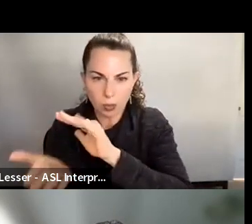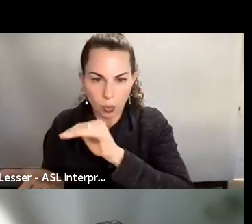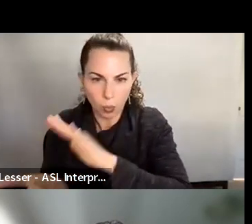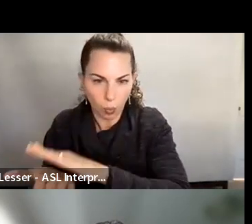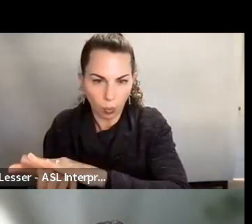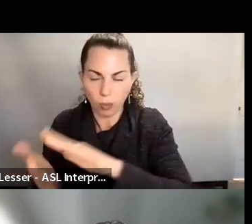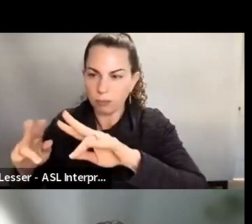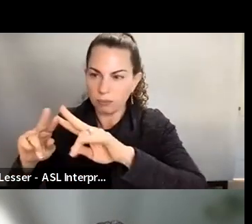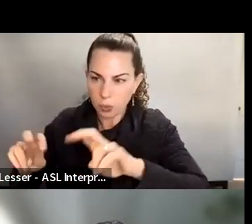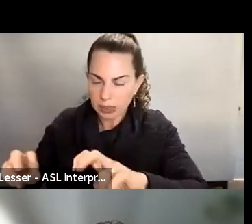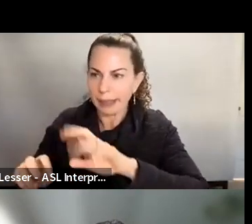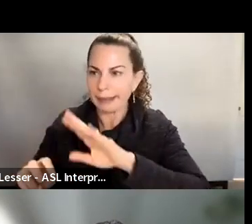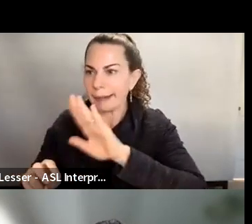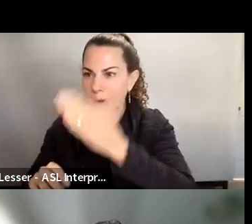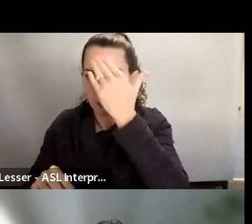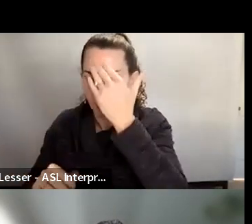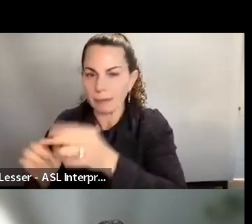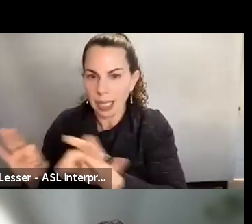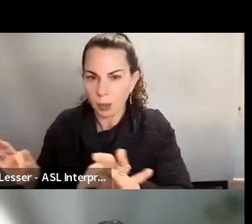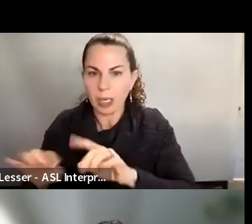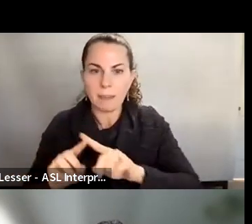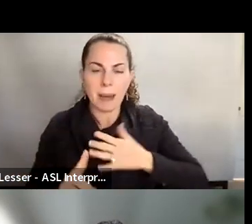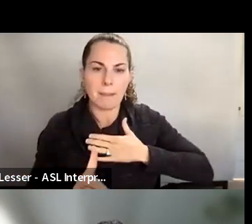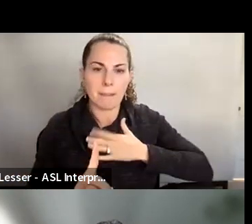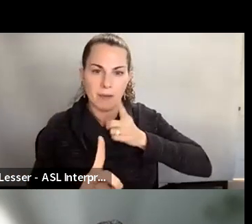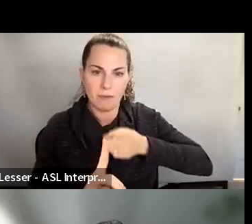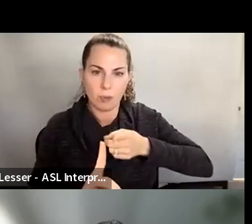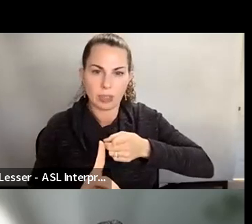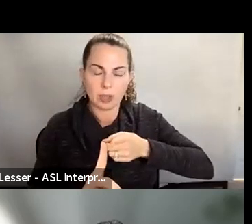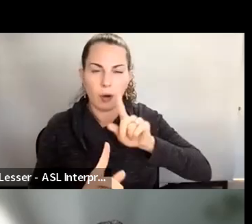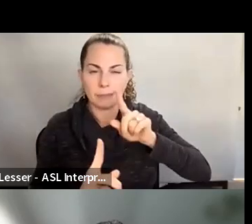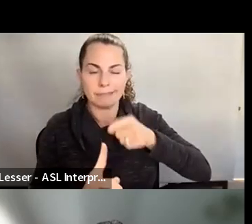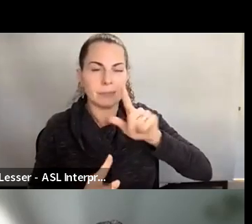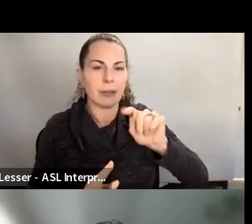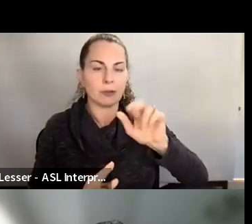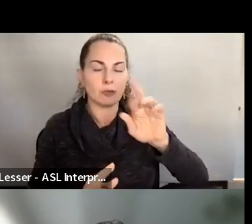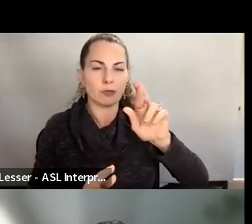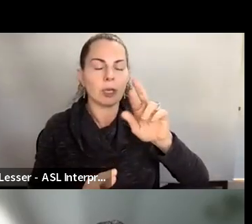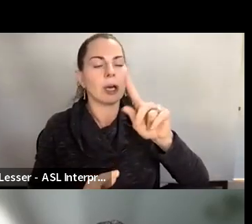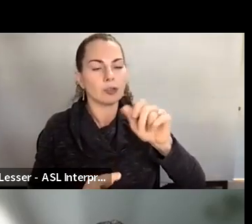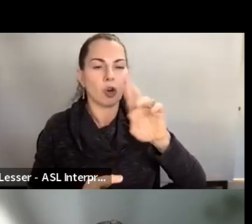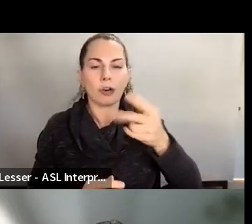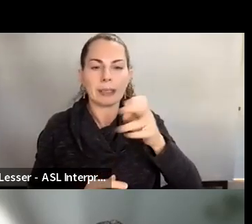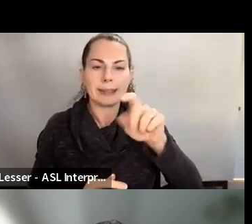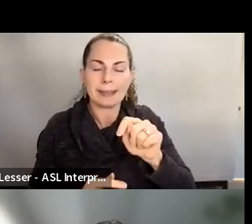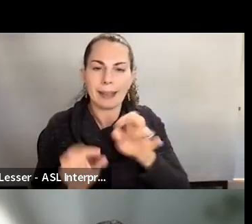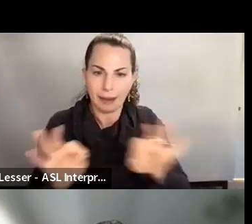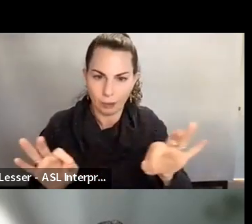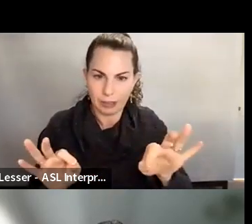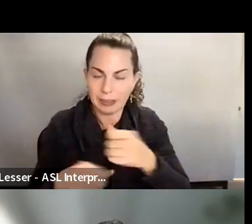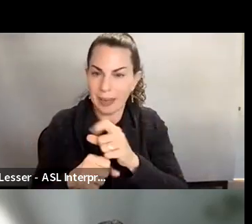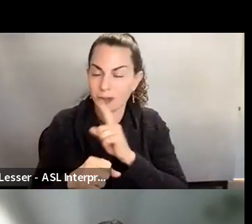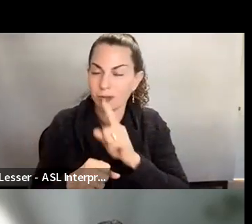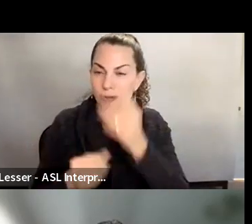my expectation. My expectation simply focused on the target language to make sure that care can be provided in an effective manner